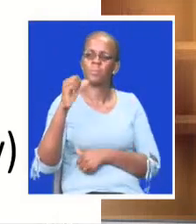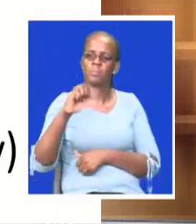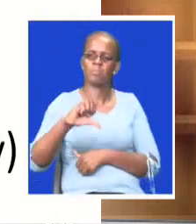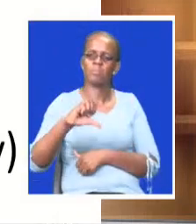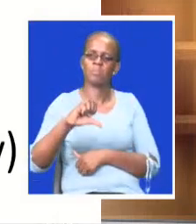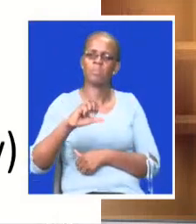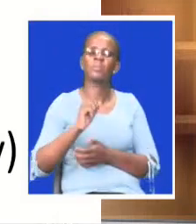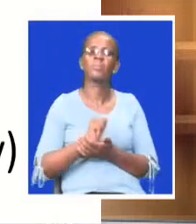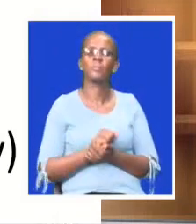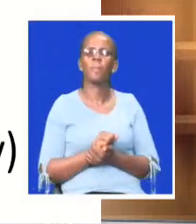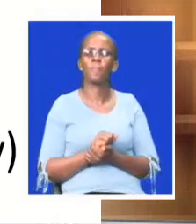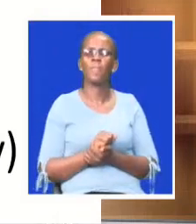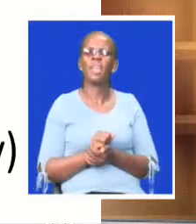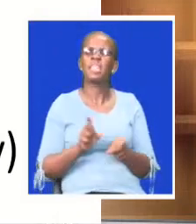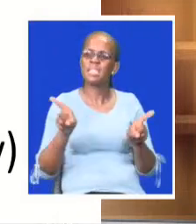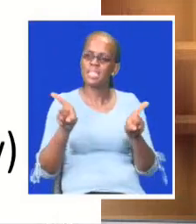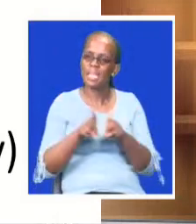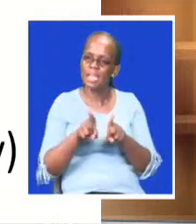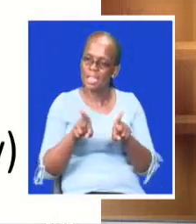Also, Eve was weak.